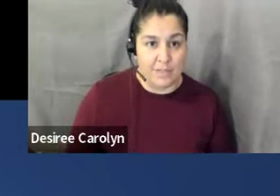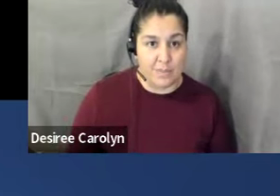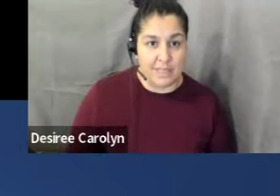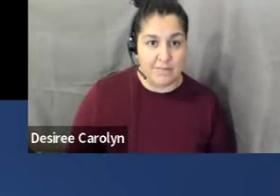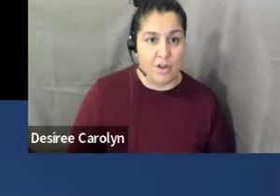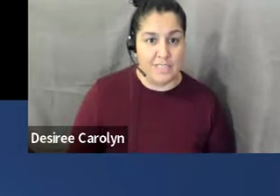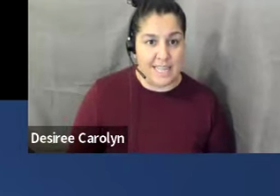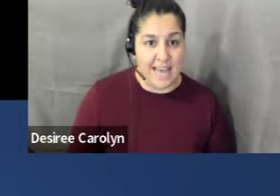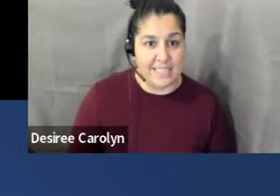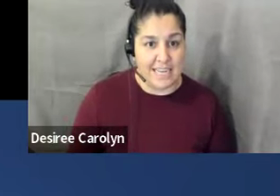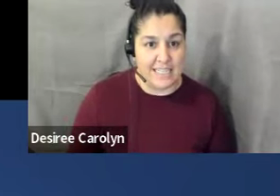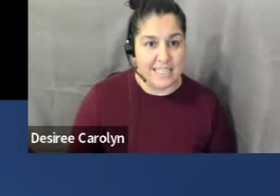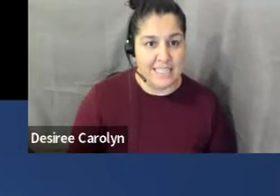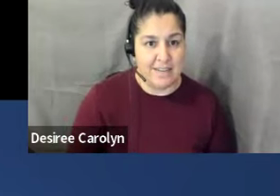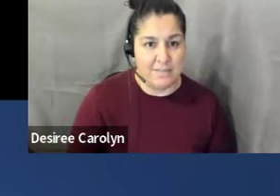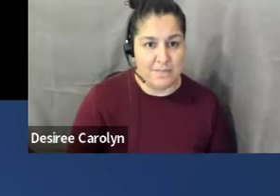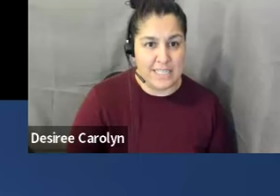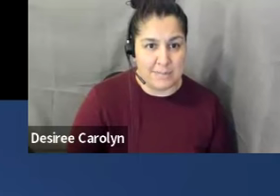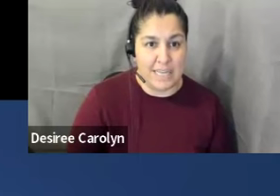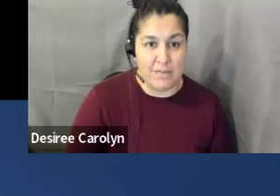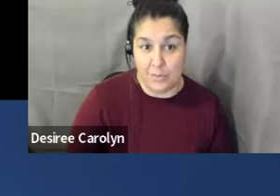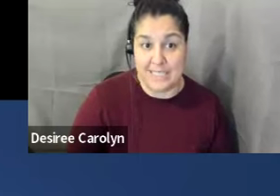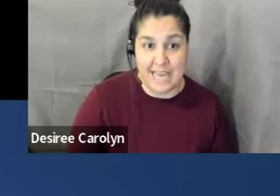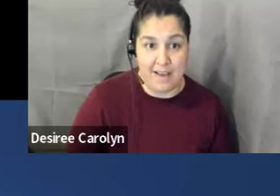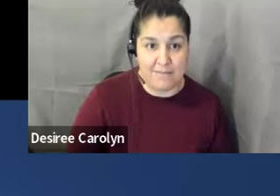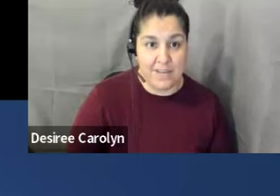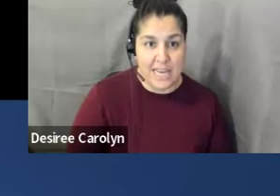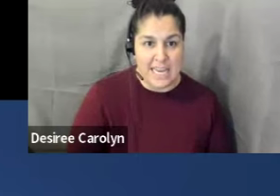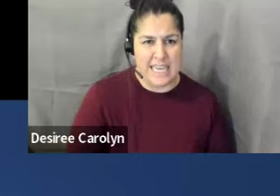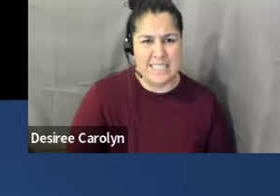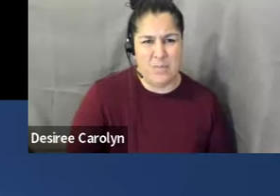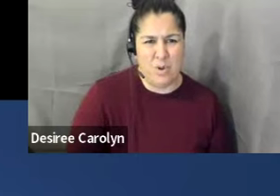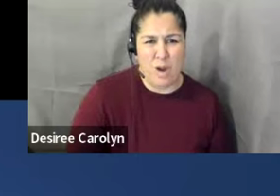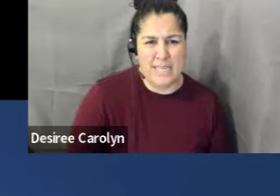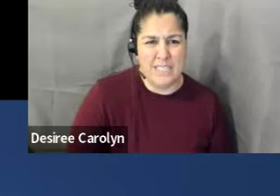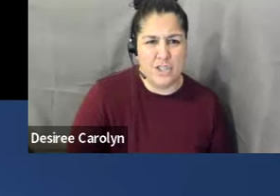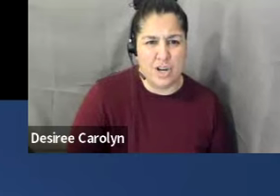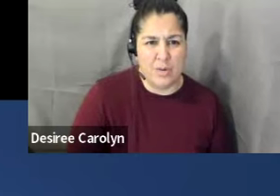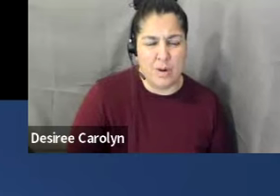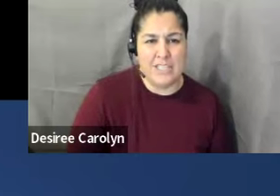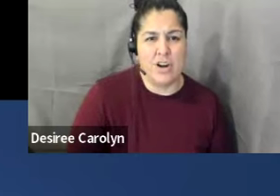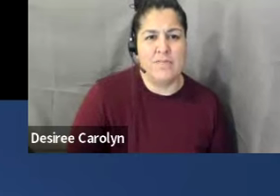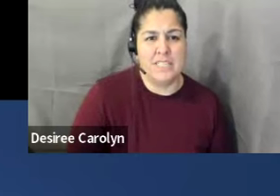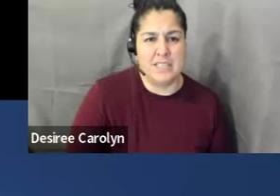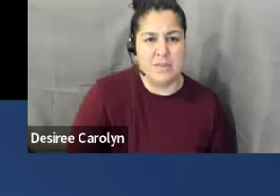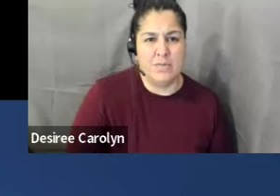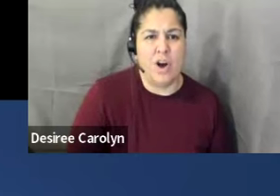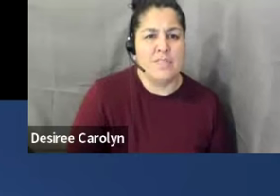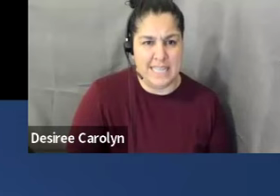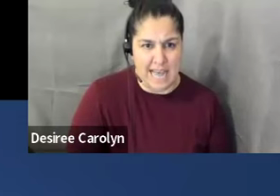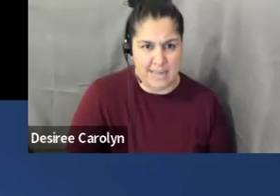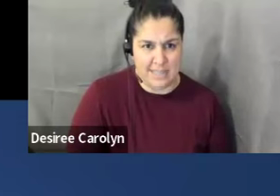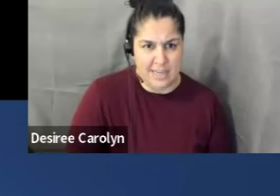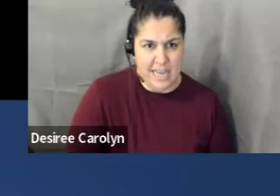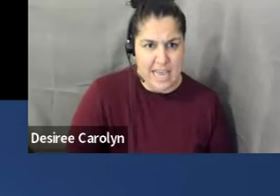the office was involved in that. And a friend himself who is deaf, he said, well, why is your office